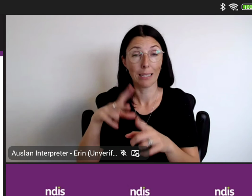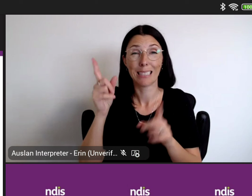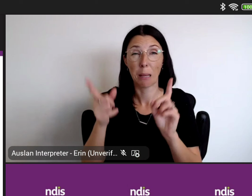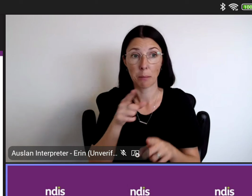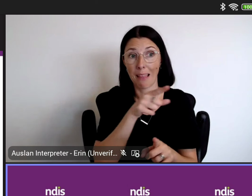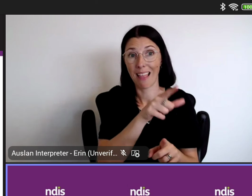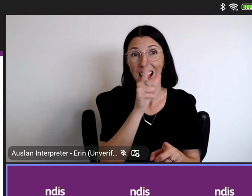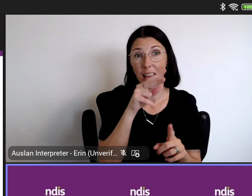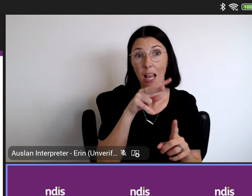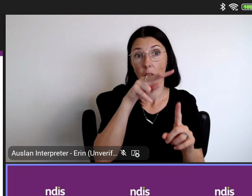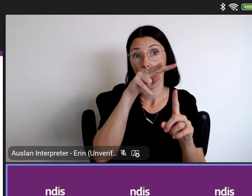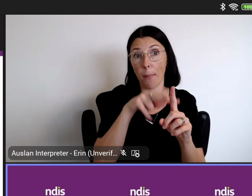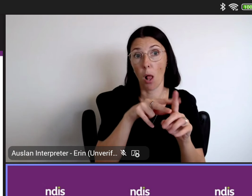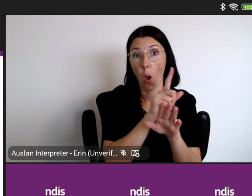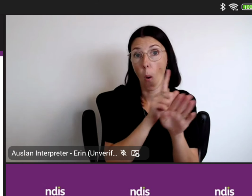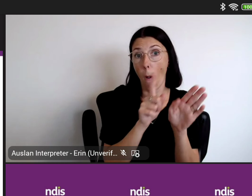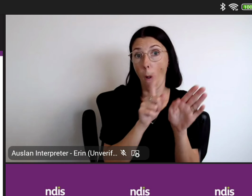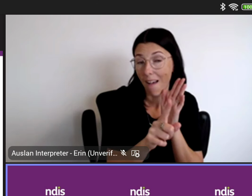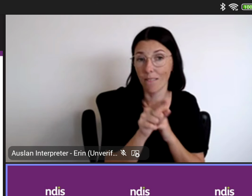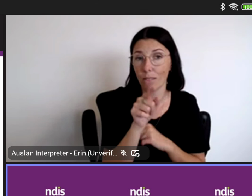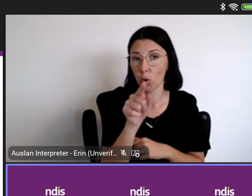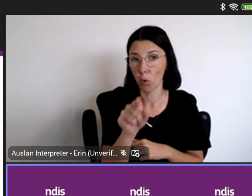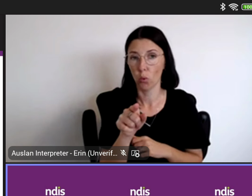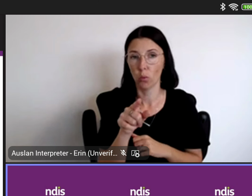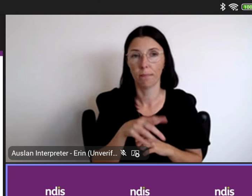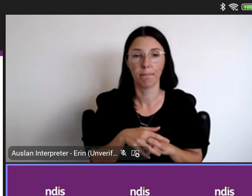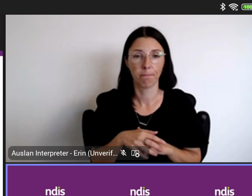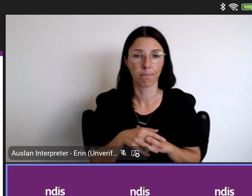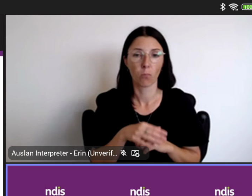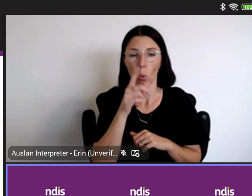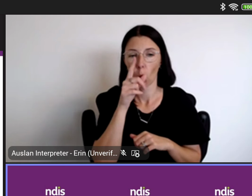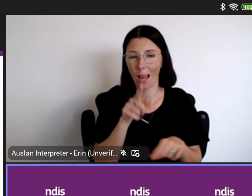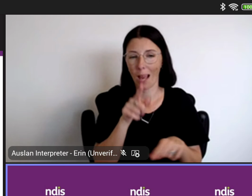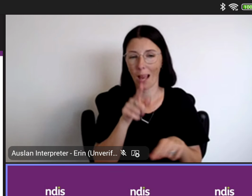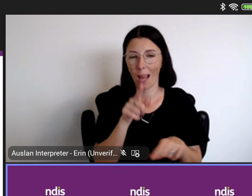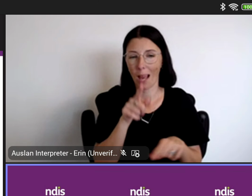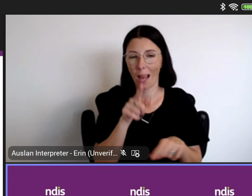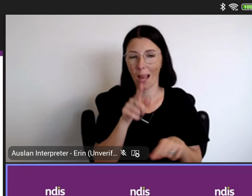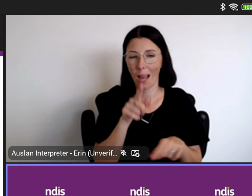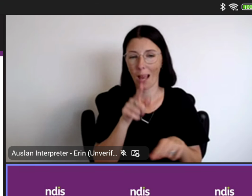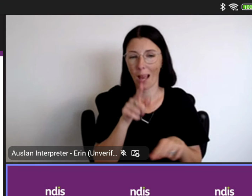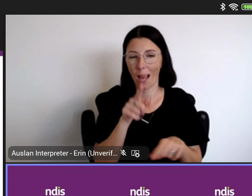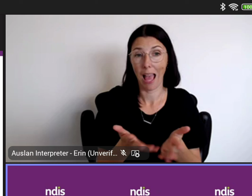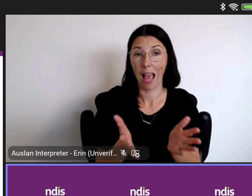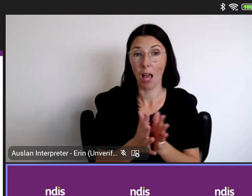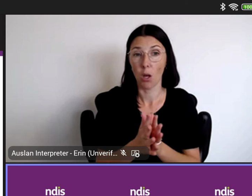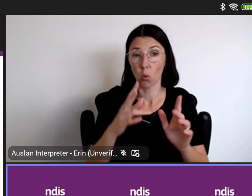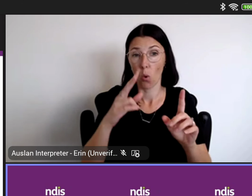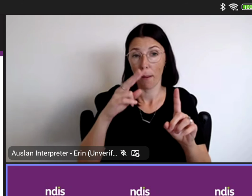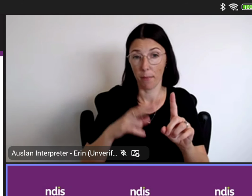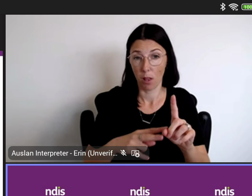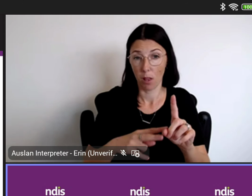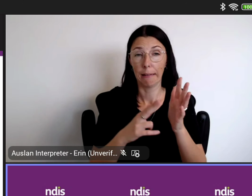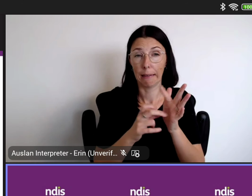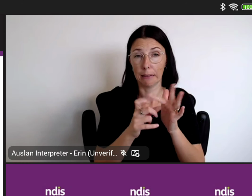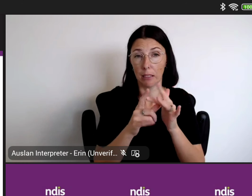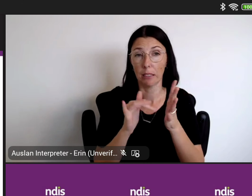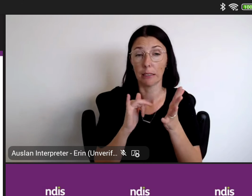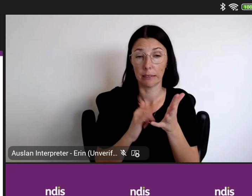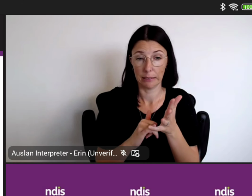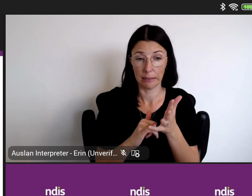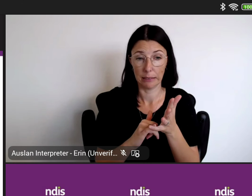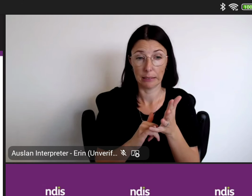behalf. You can learn more about how to apply to the NDIS and applying to the NDIS